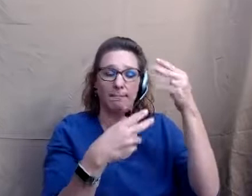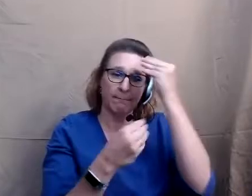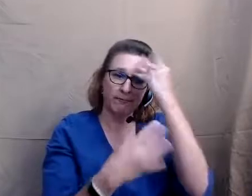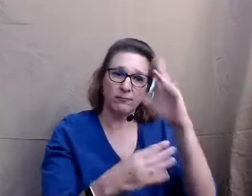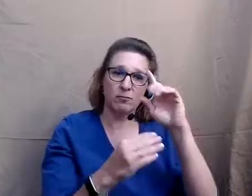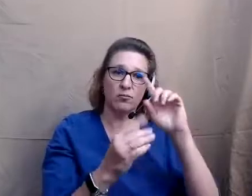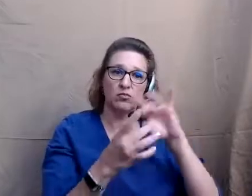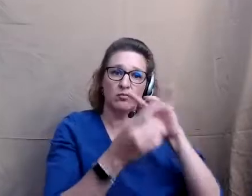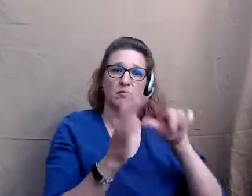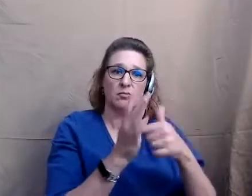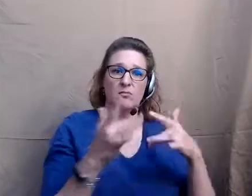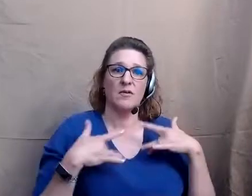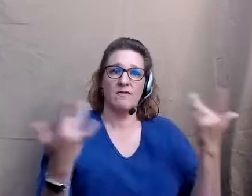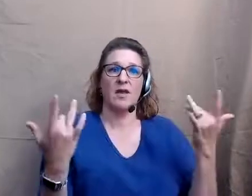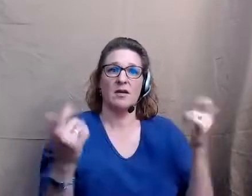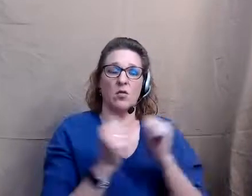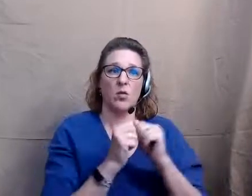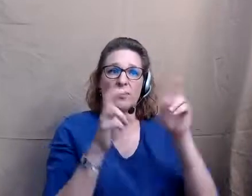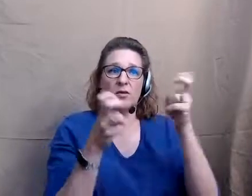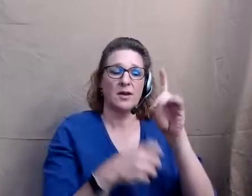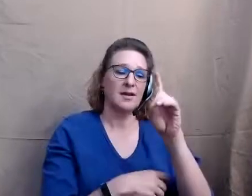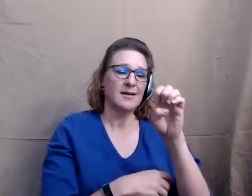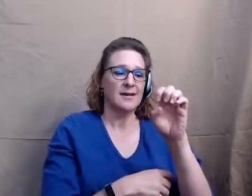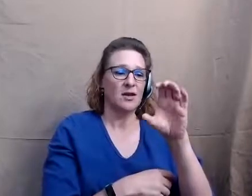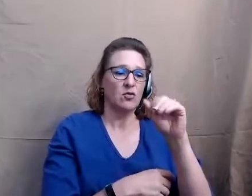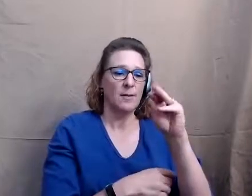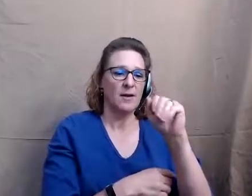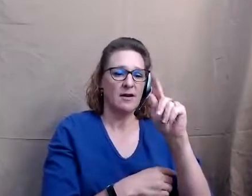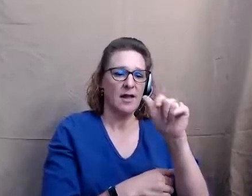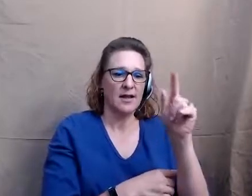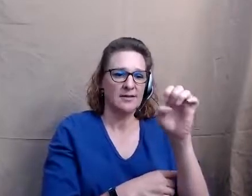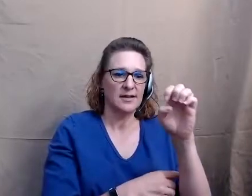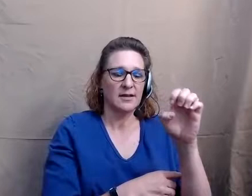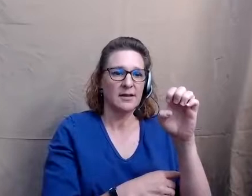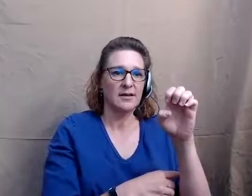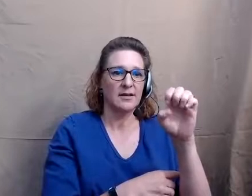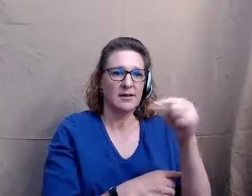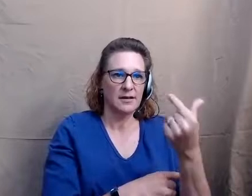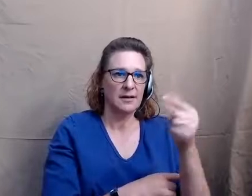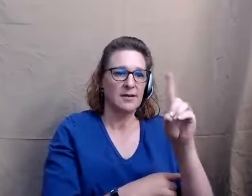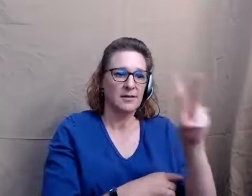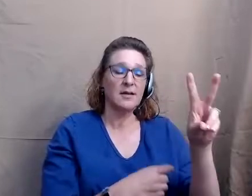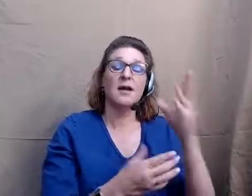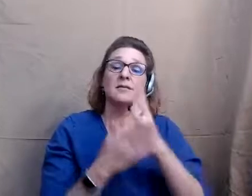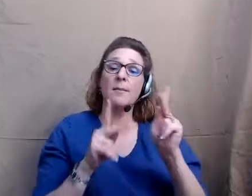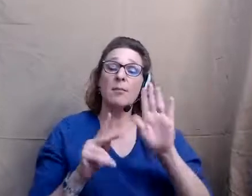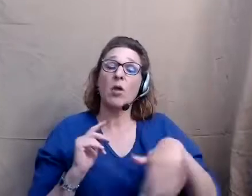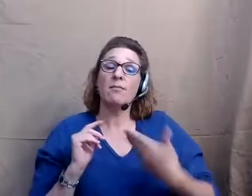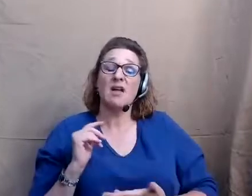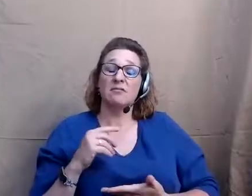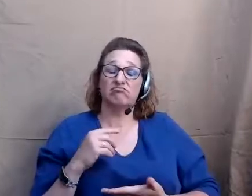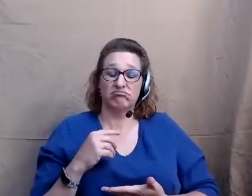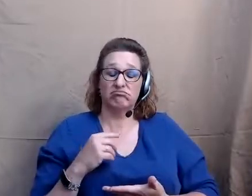with Leigh, with the title Decriminalizing Domestic Violence, some people were really upset with us. And I understand that